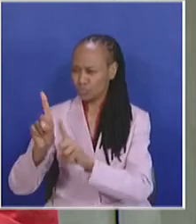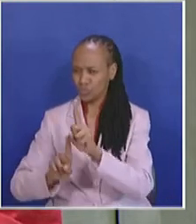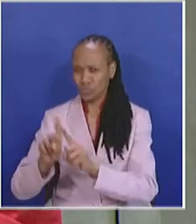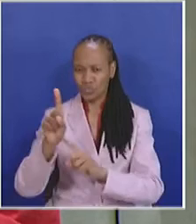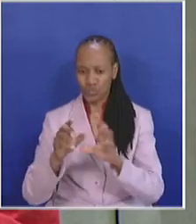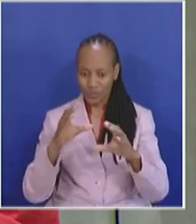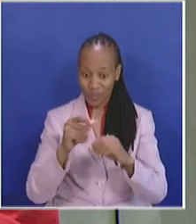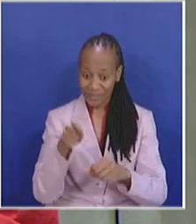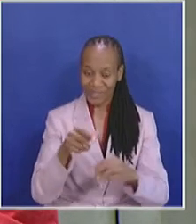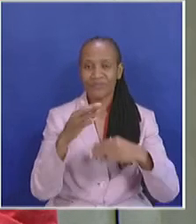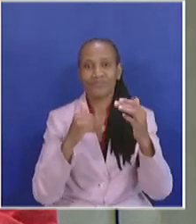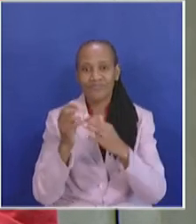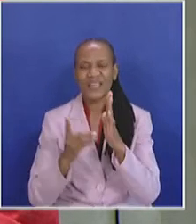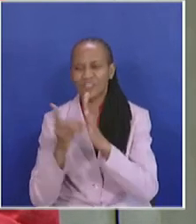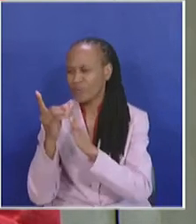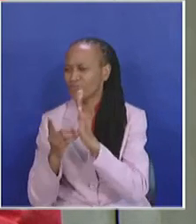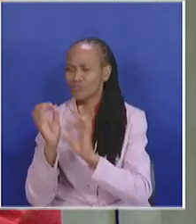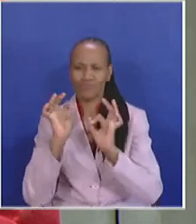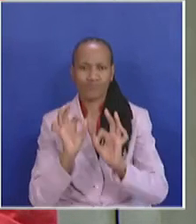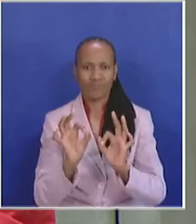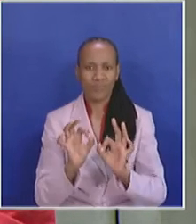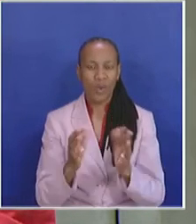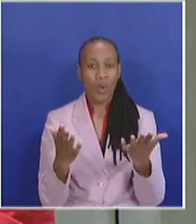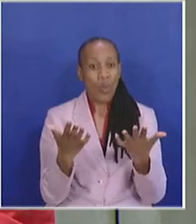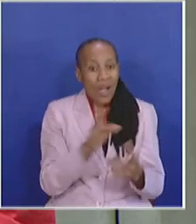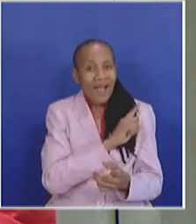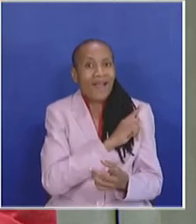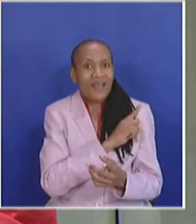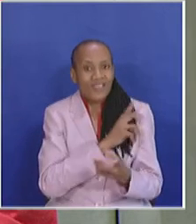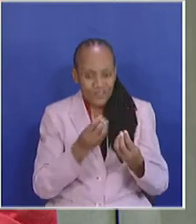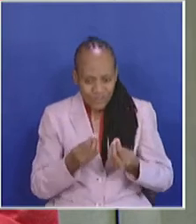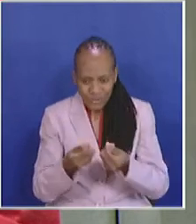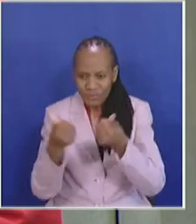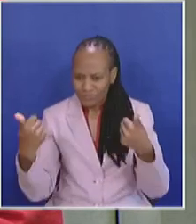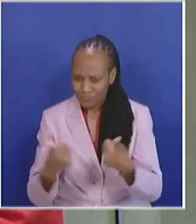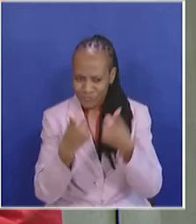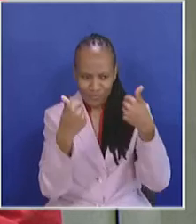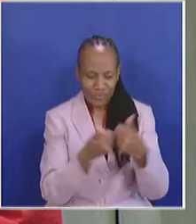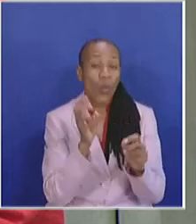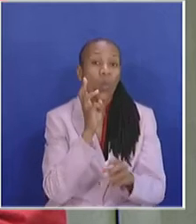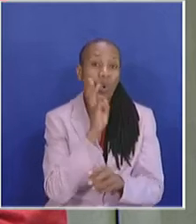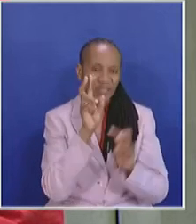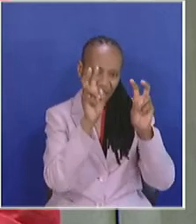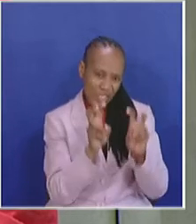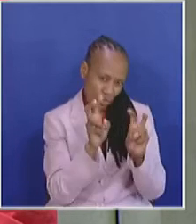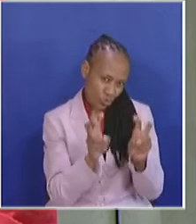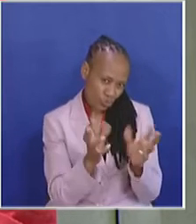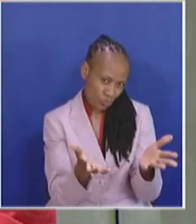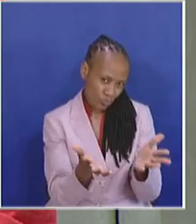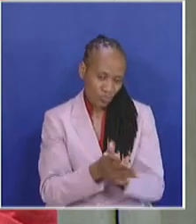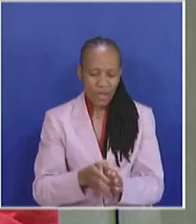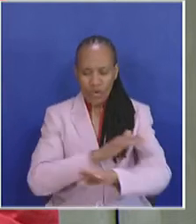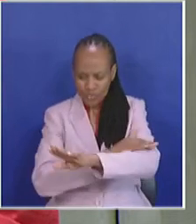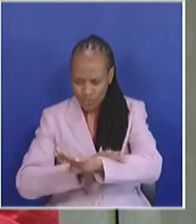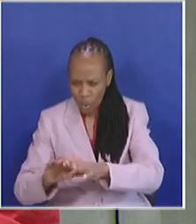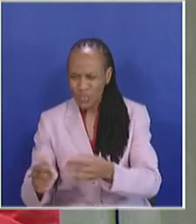infrastructure investment and development in an endeavor to address the challenges relating to water supply, road